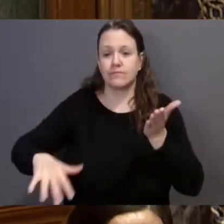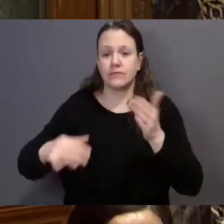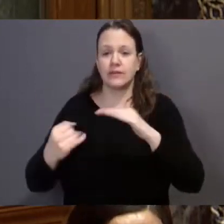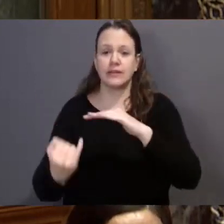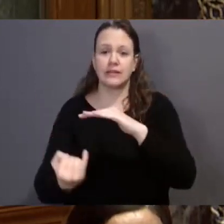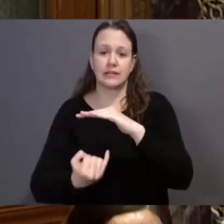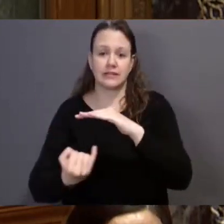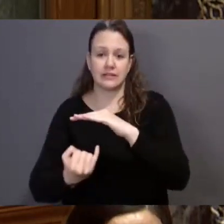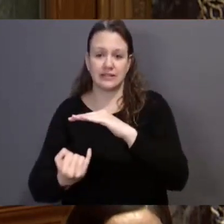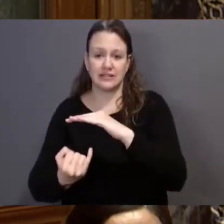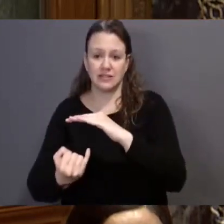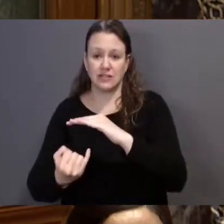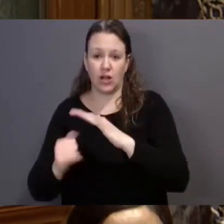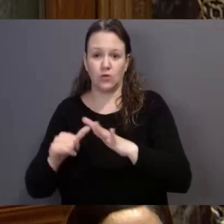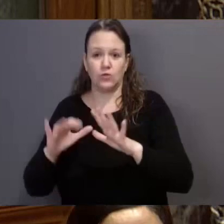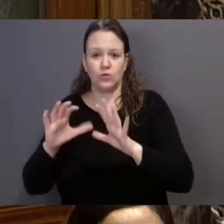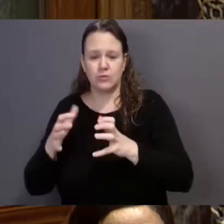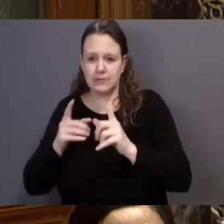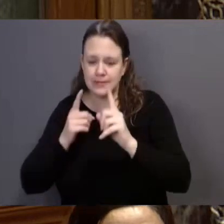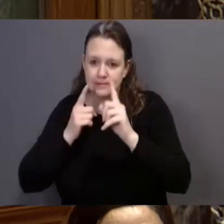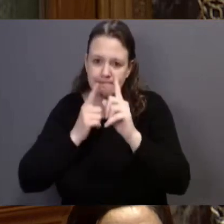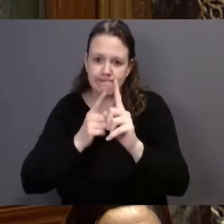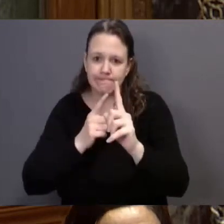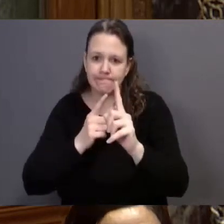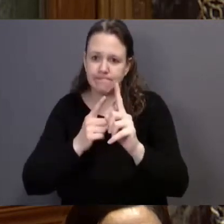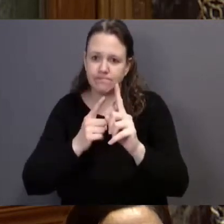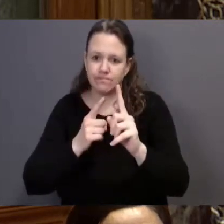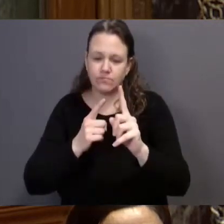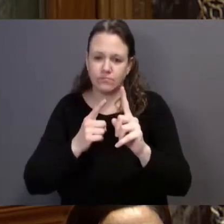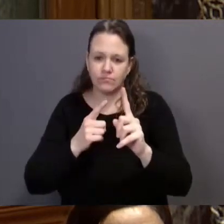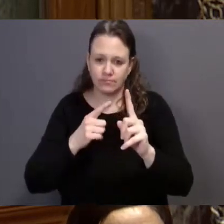this issue in the discussion. Thank you to the members of this